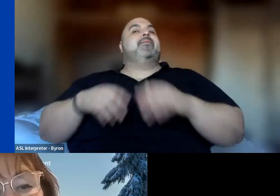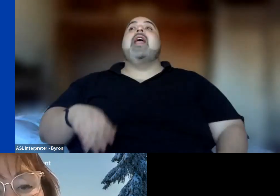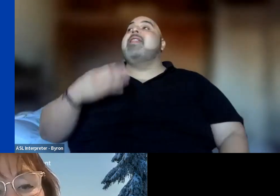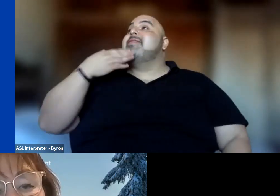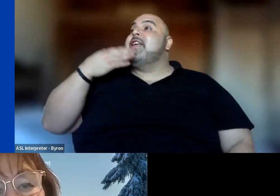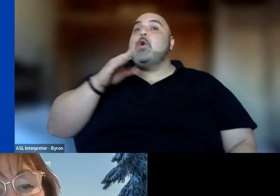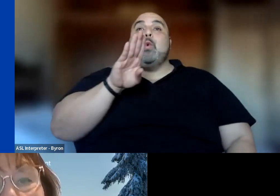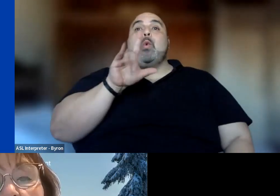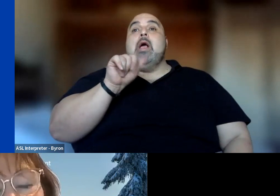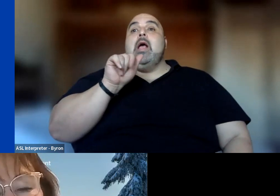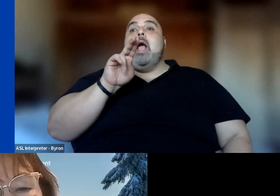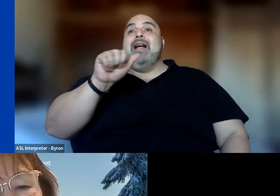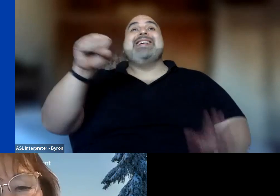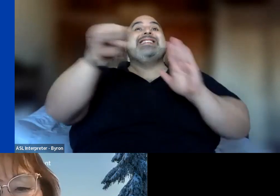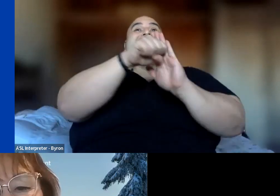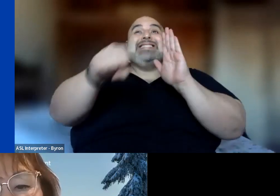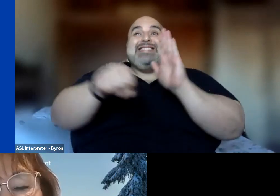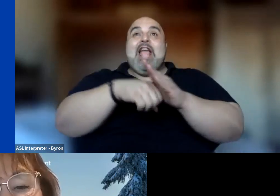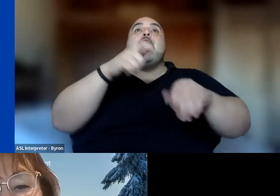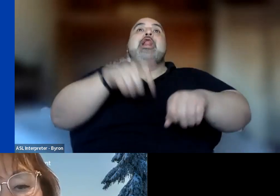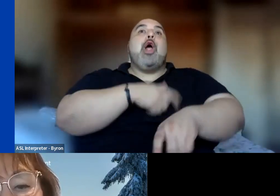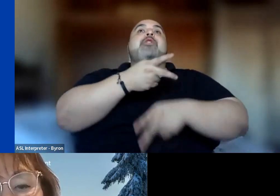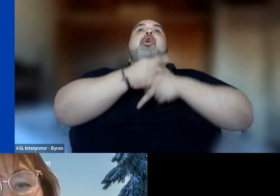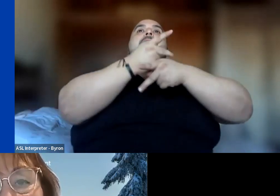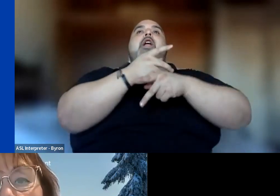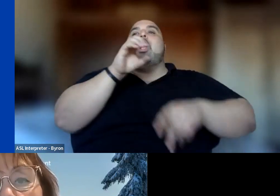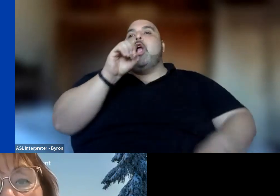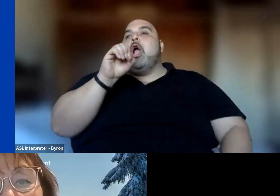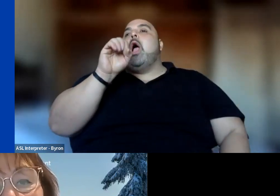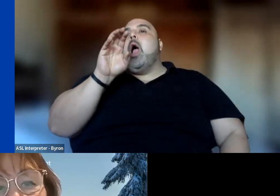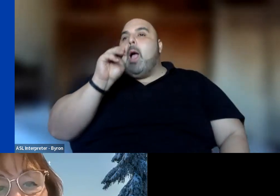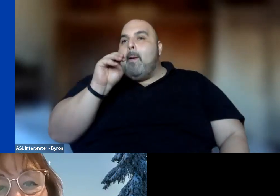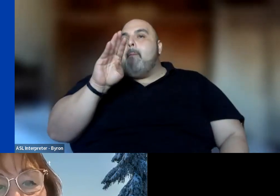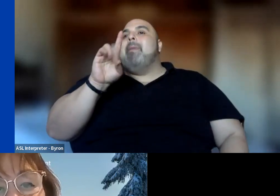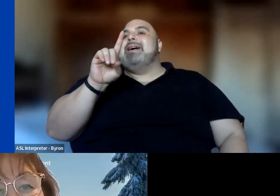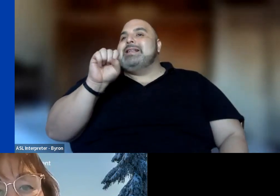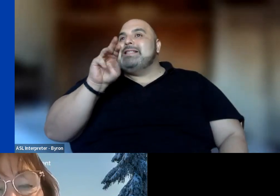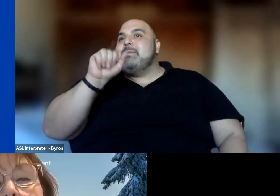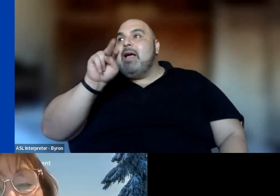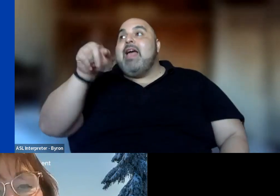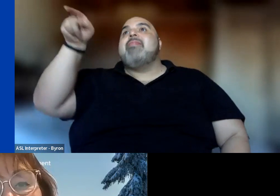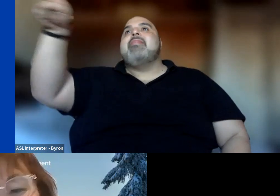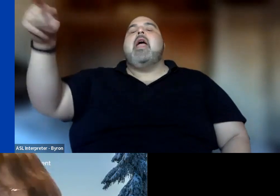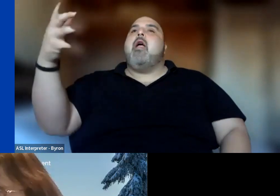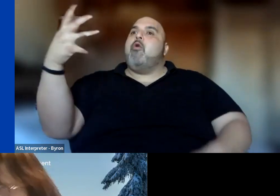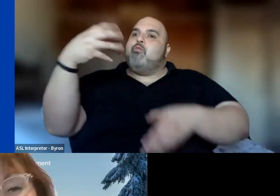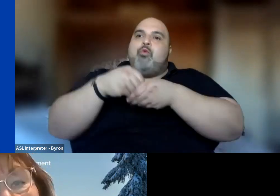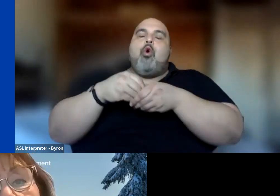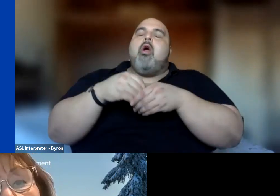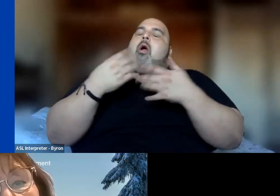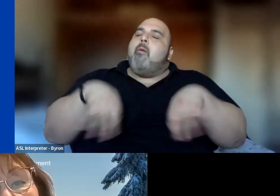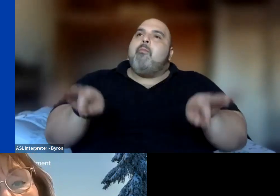Castro is our state long-term care ombudsman. And of course, the ombudsman plays such a critical role in working with